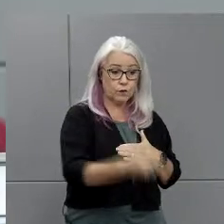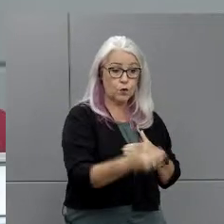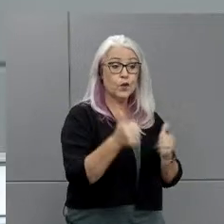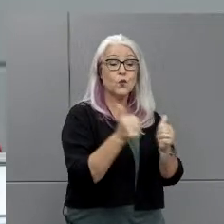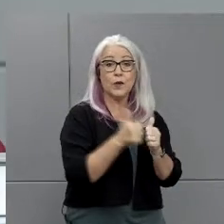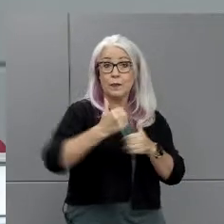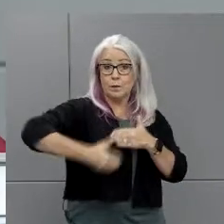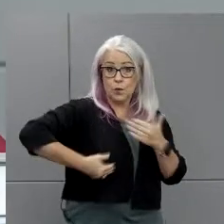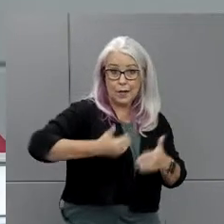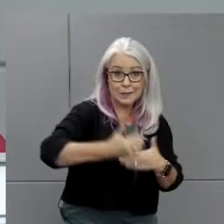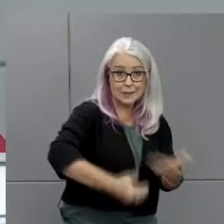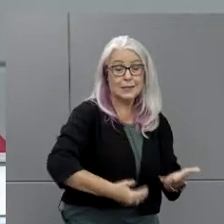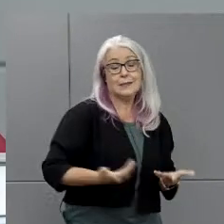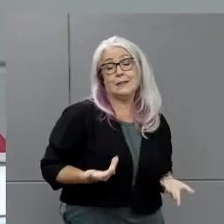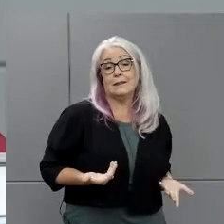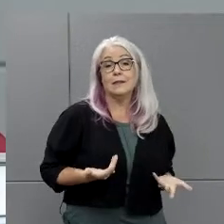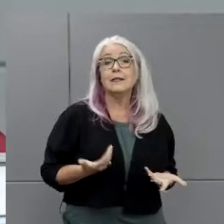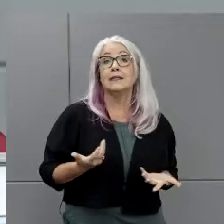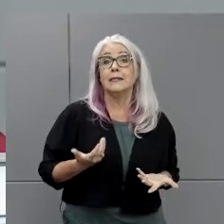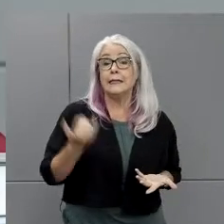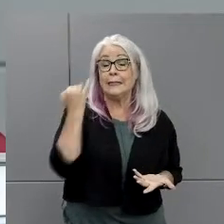There's